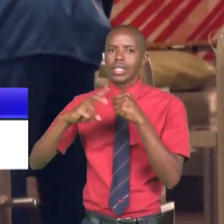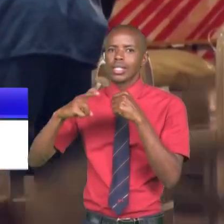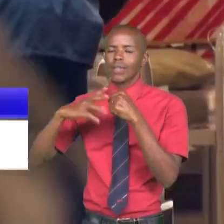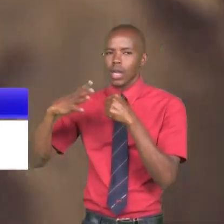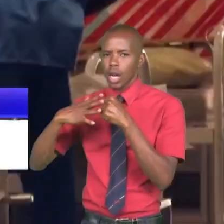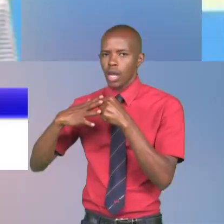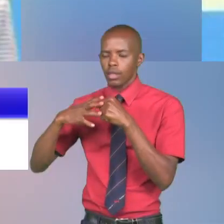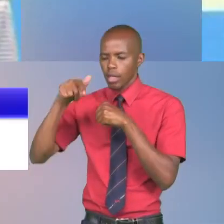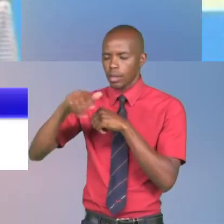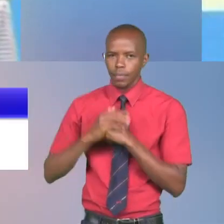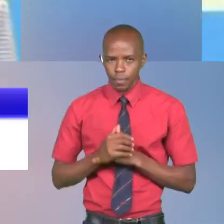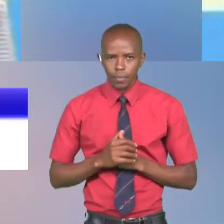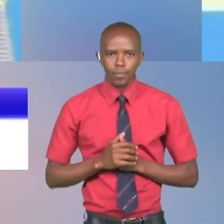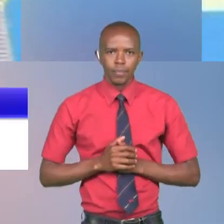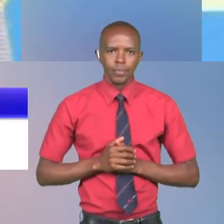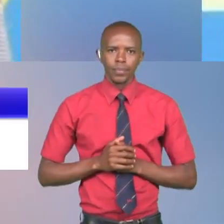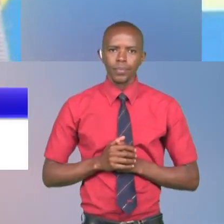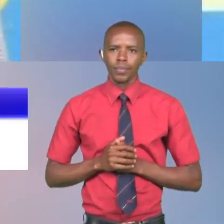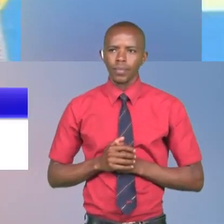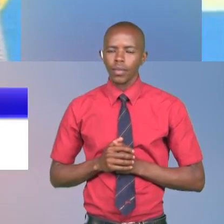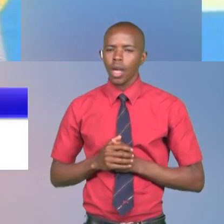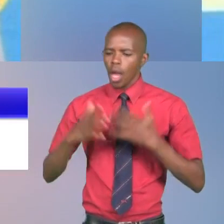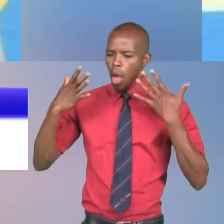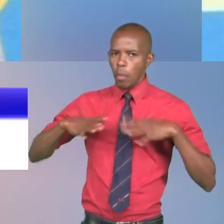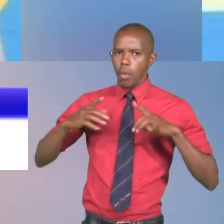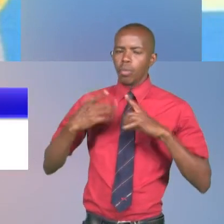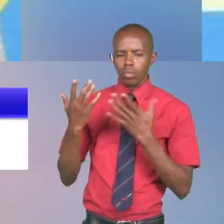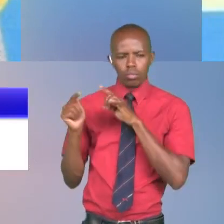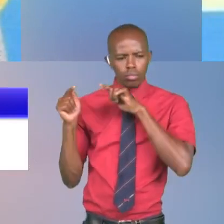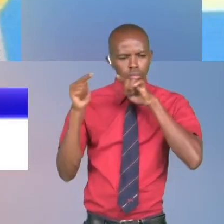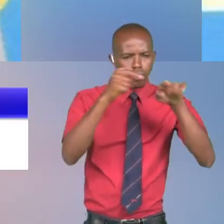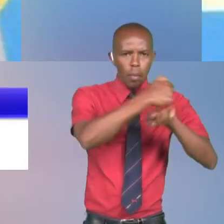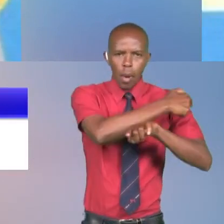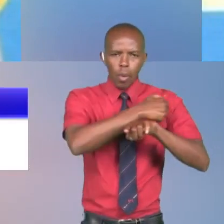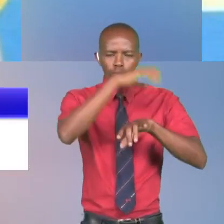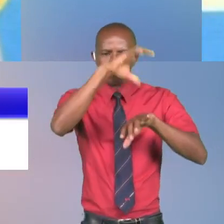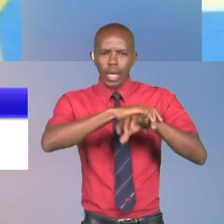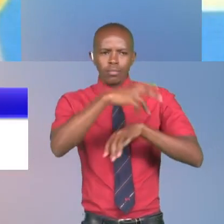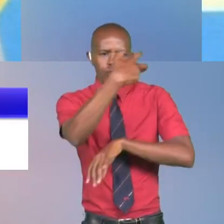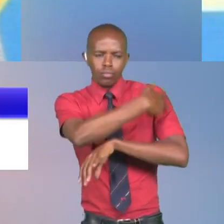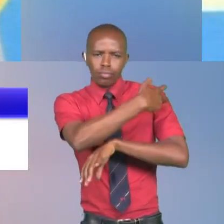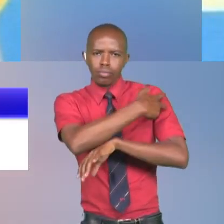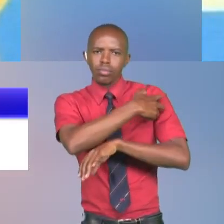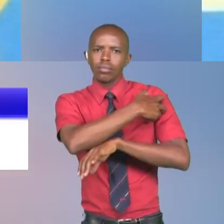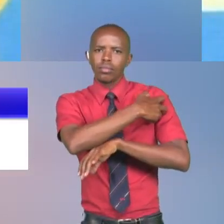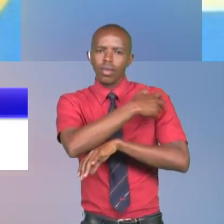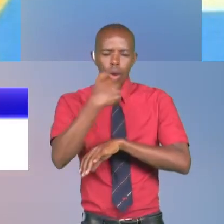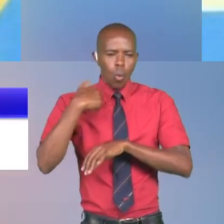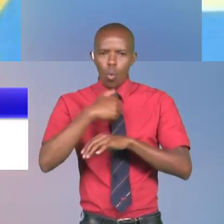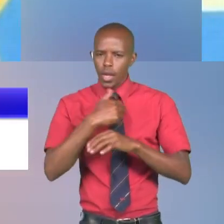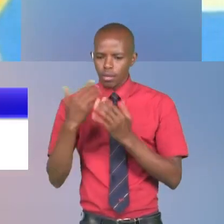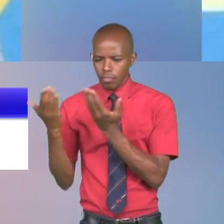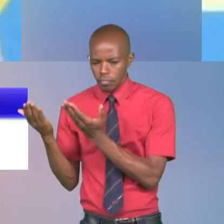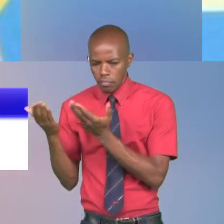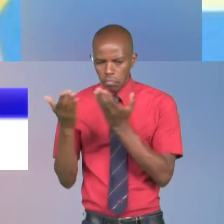92,679 in the country. We had a surge of people coming into health facilities for this vaccination exercise. And we welcome